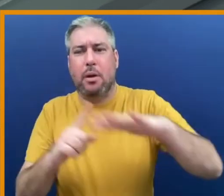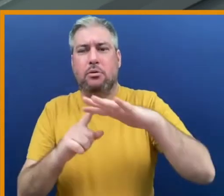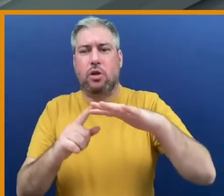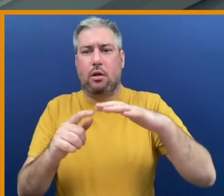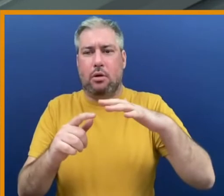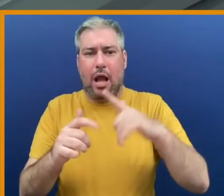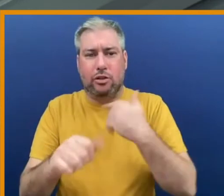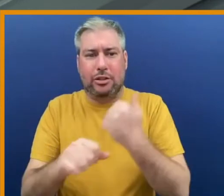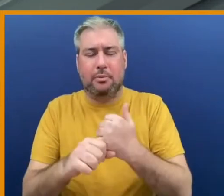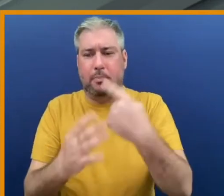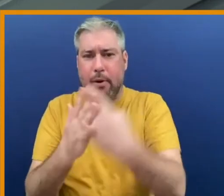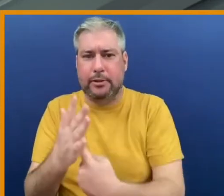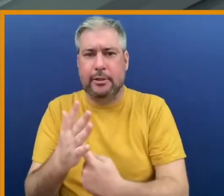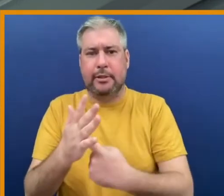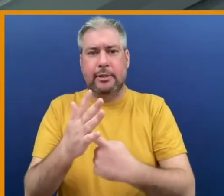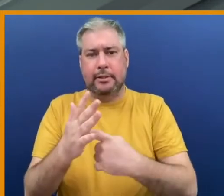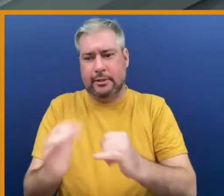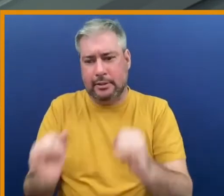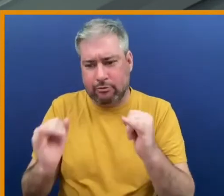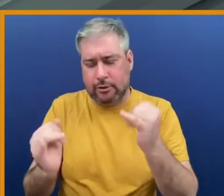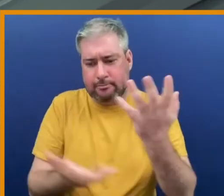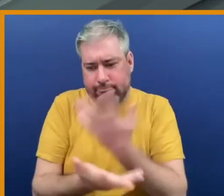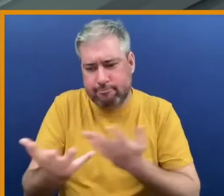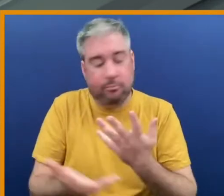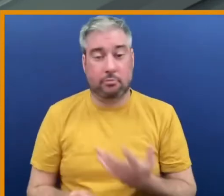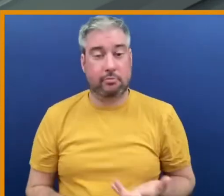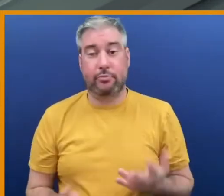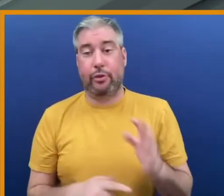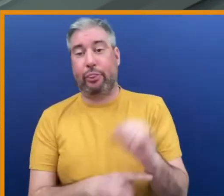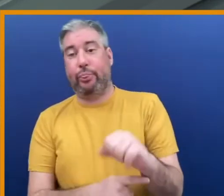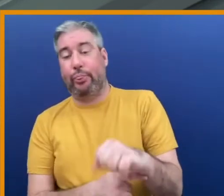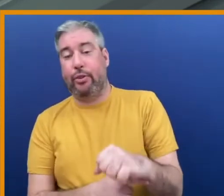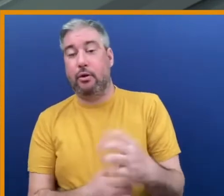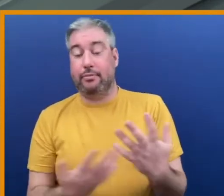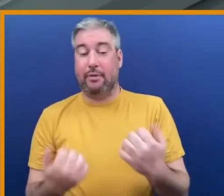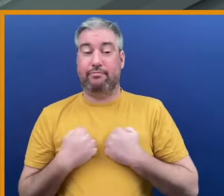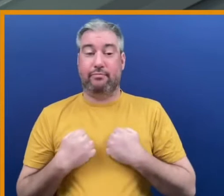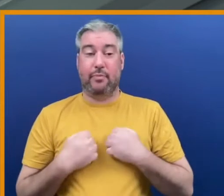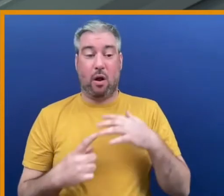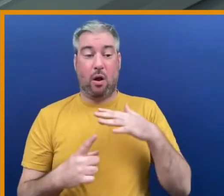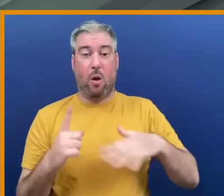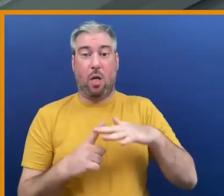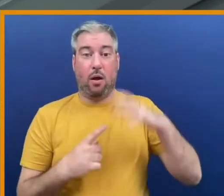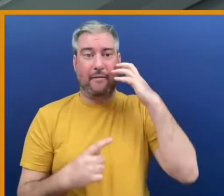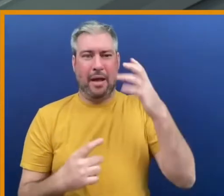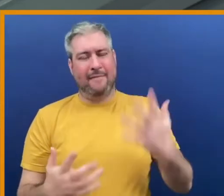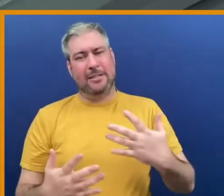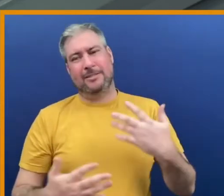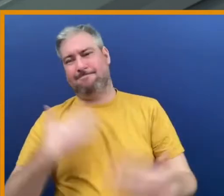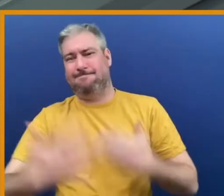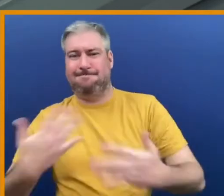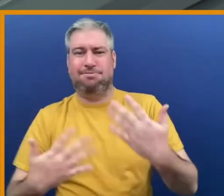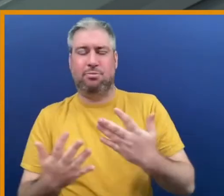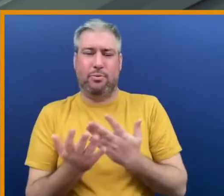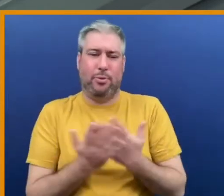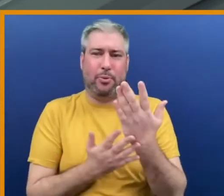level, we've got a lot to do, and that's through planning, land use. We're tenant farmers, we own parks, we do green infrastructure planning, we